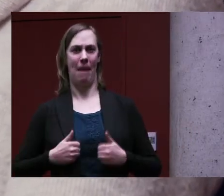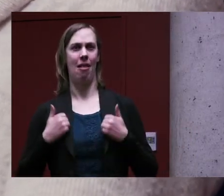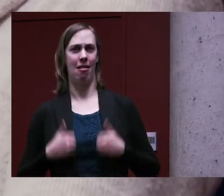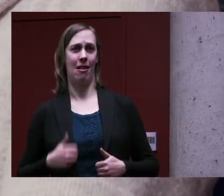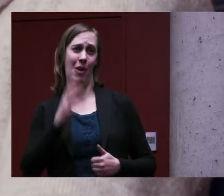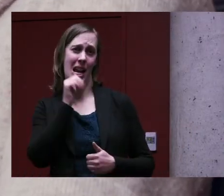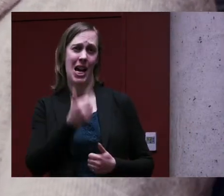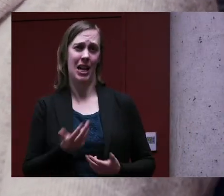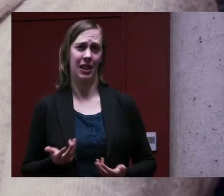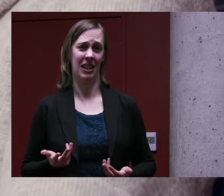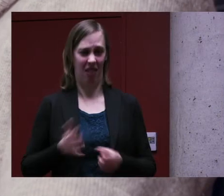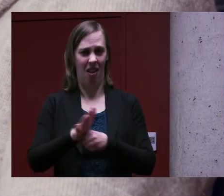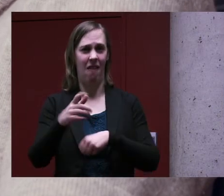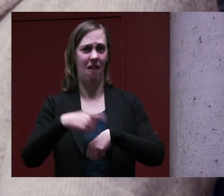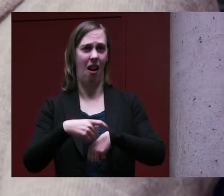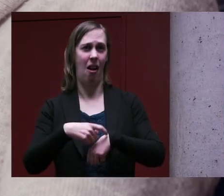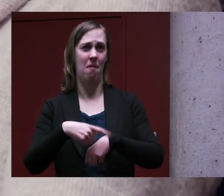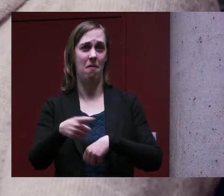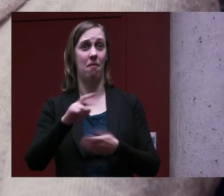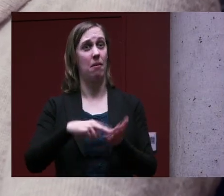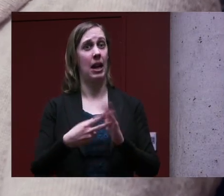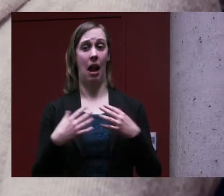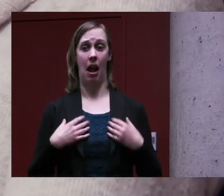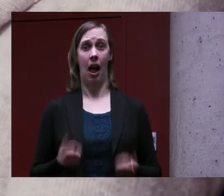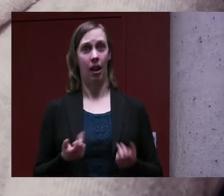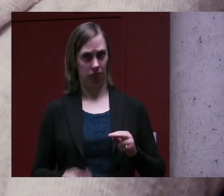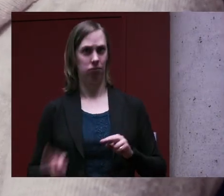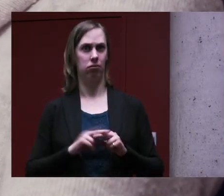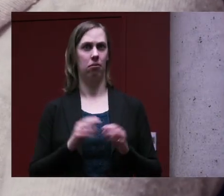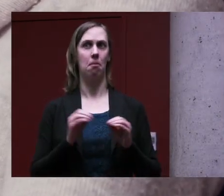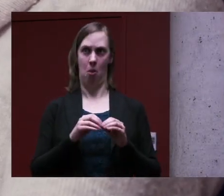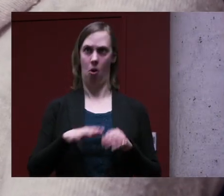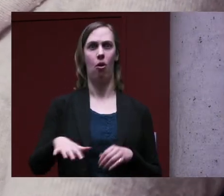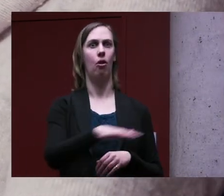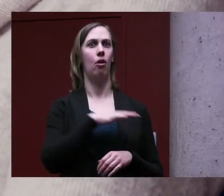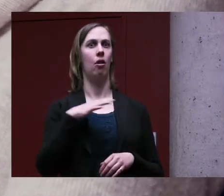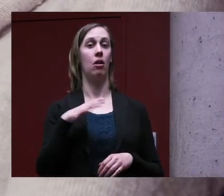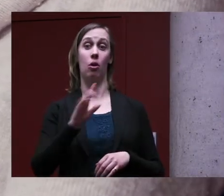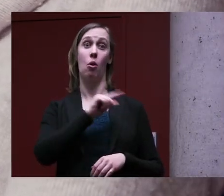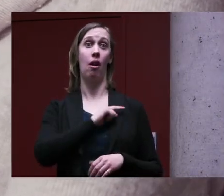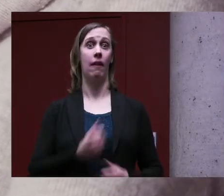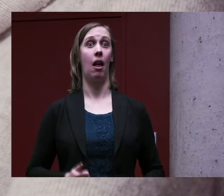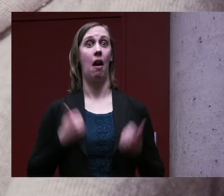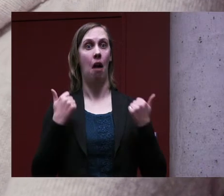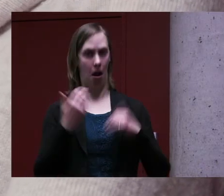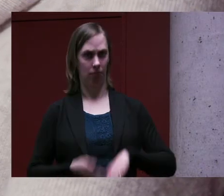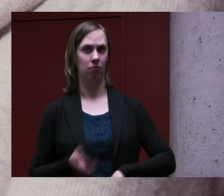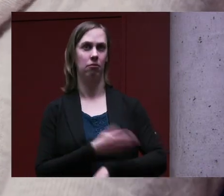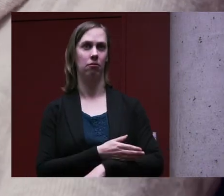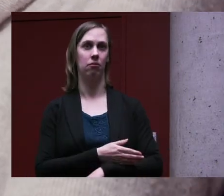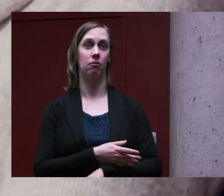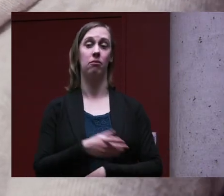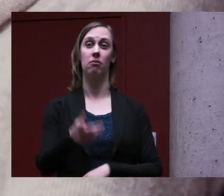It would increase the good health, it would increase their quality of life, their dignity,